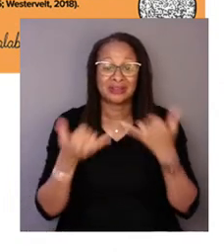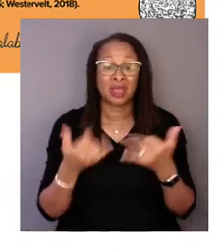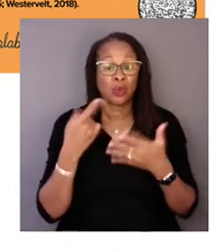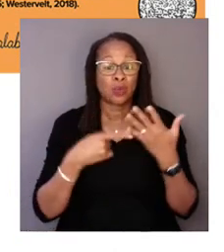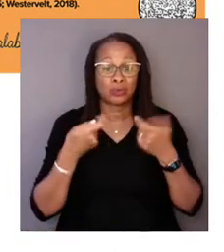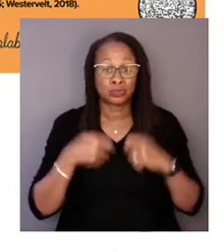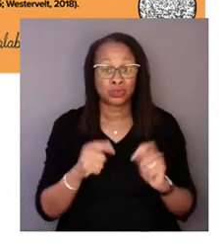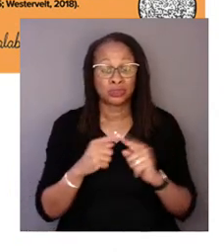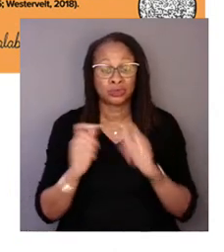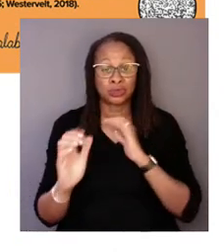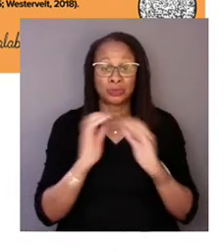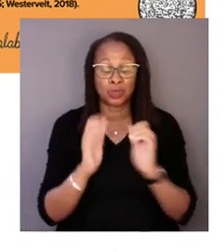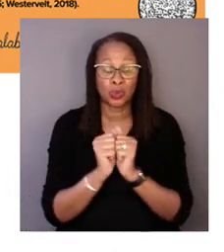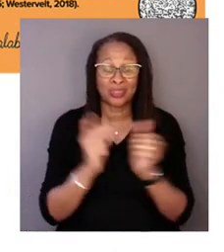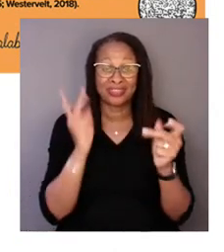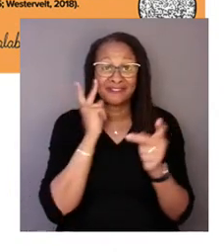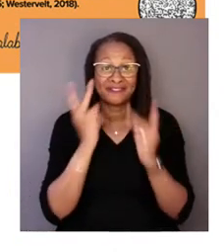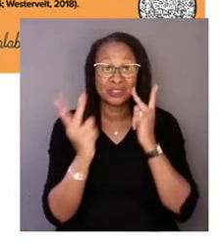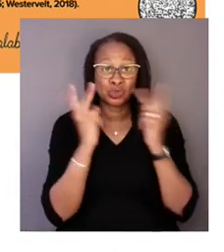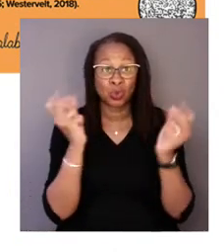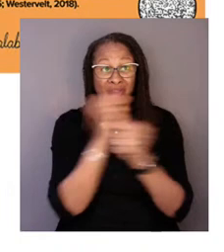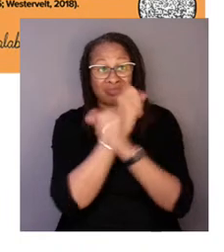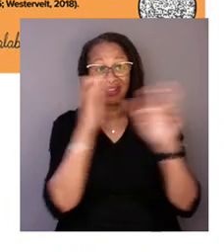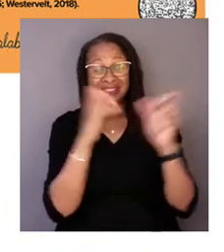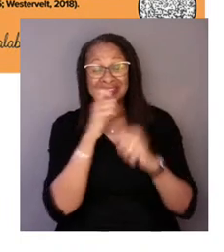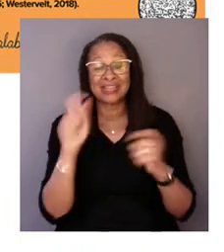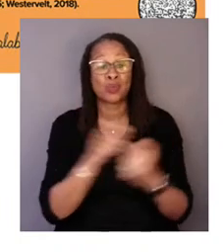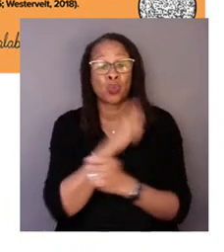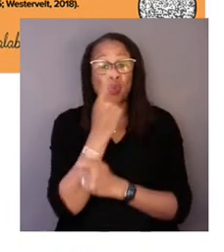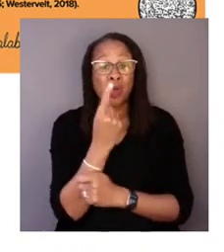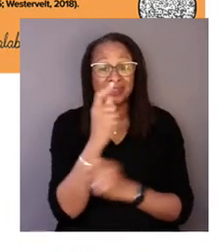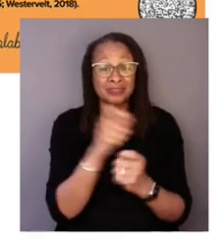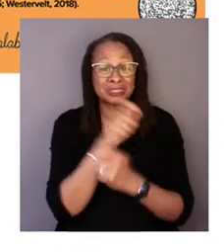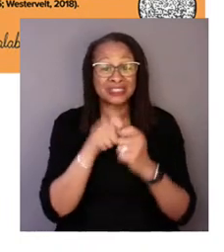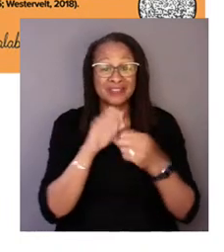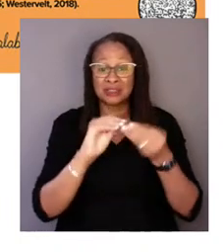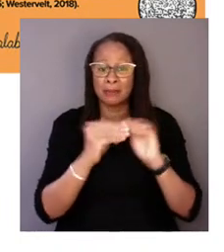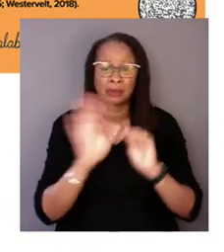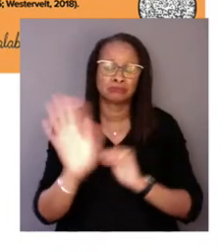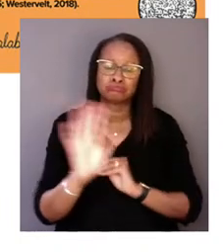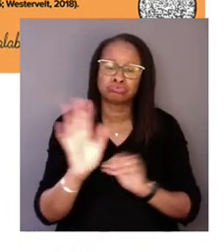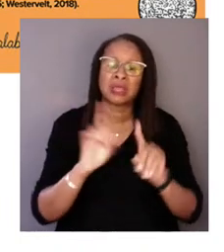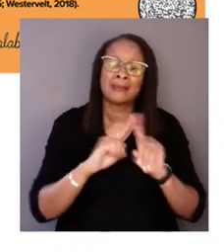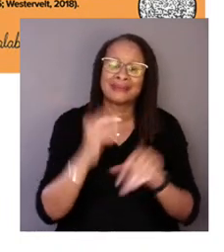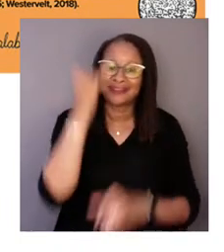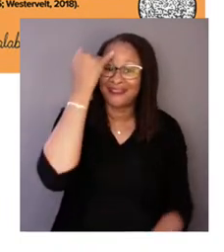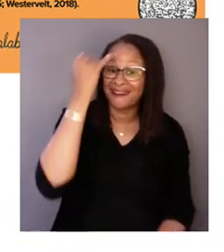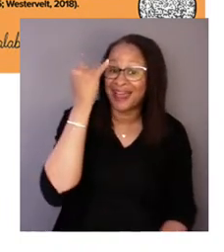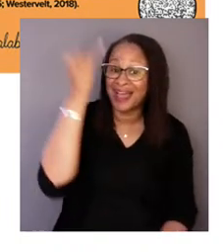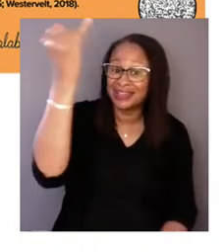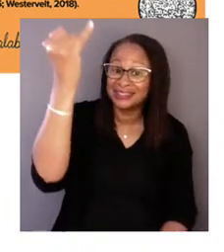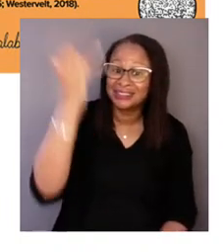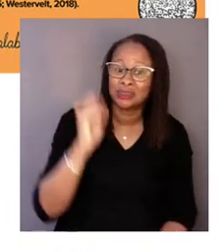communicate with the visuals is not one particular number, but is instead an idea or,